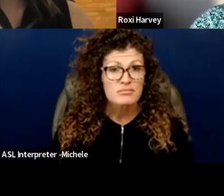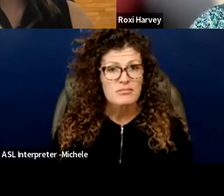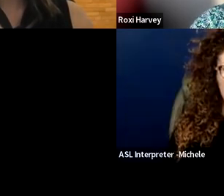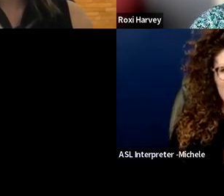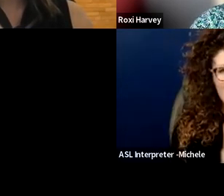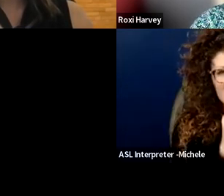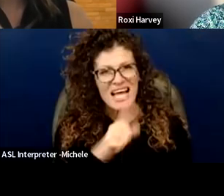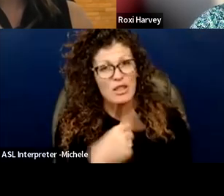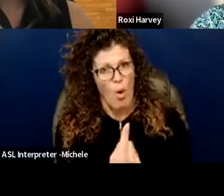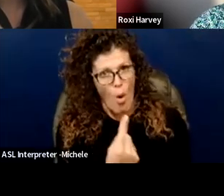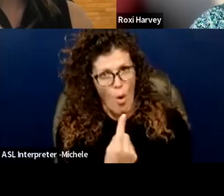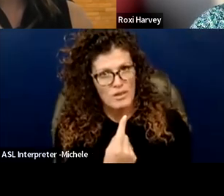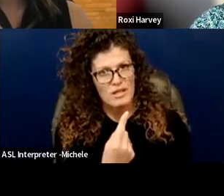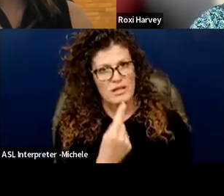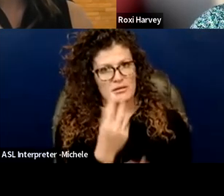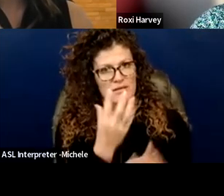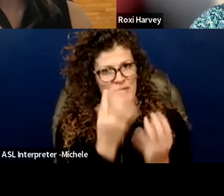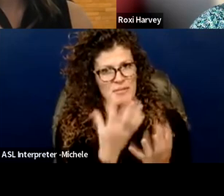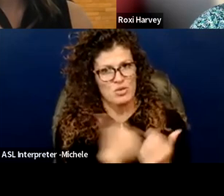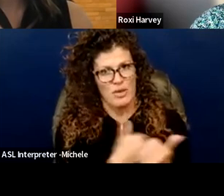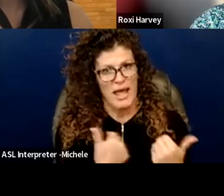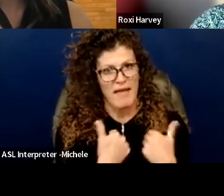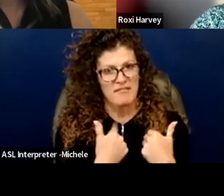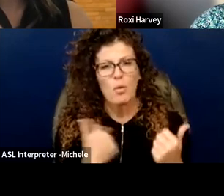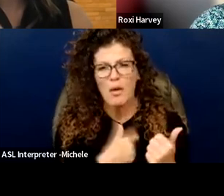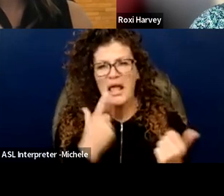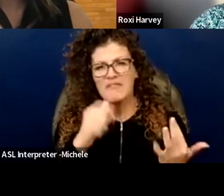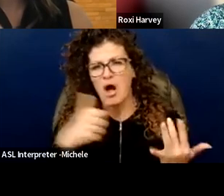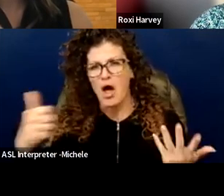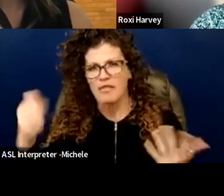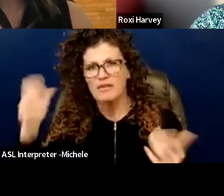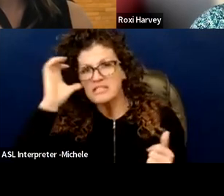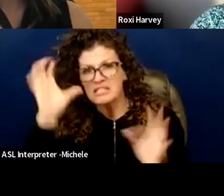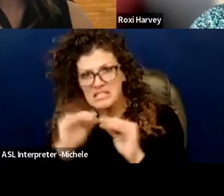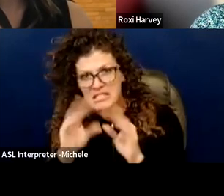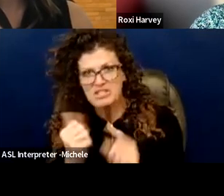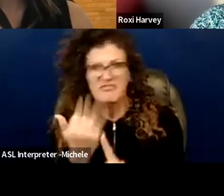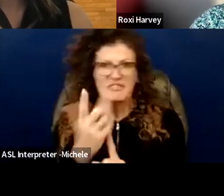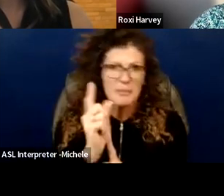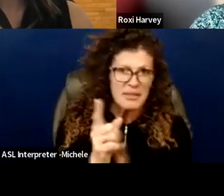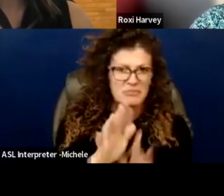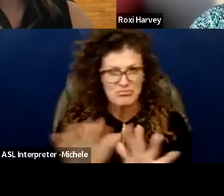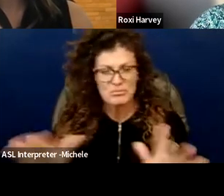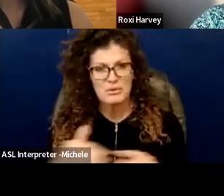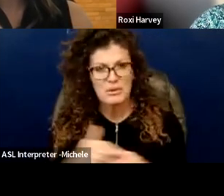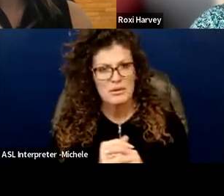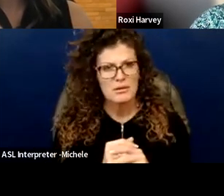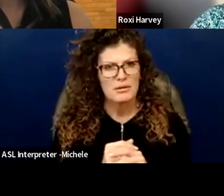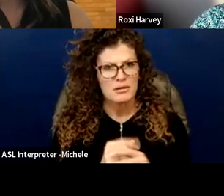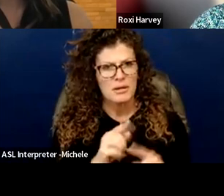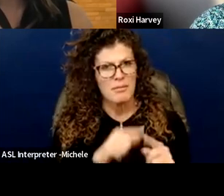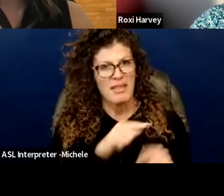data point, you're accurate in that. There's the listening sessions, the 15 minutes here, but it's a point that allowed